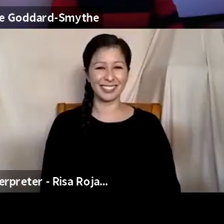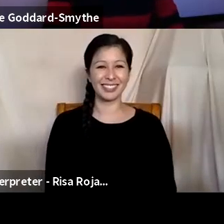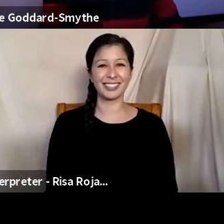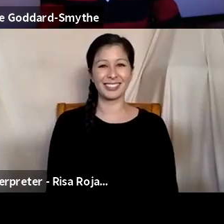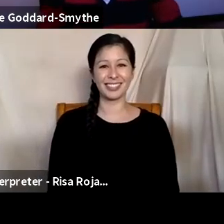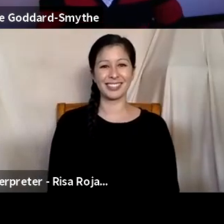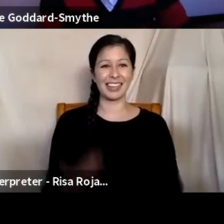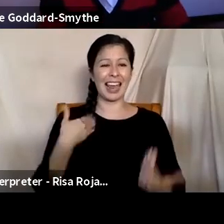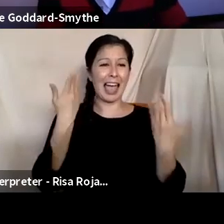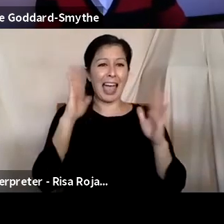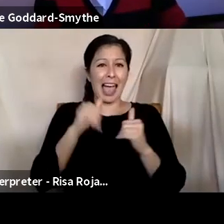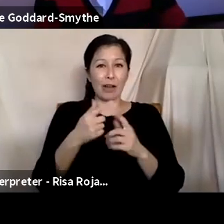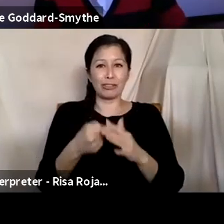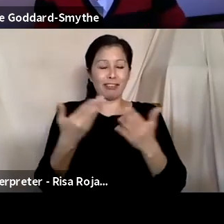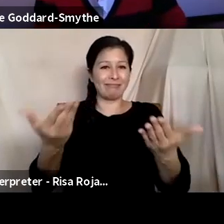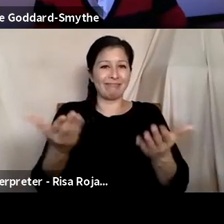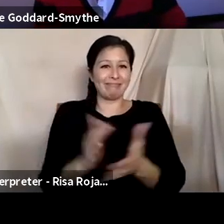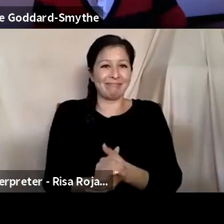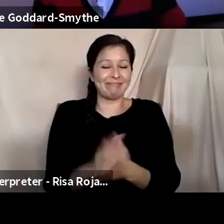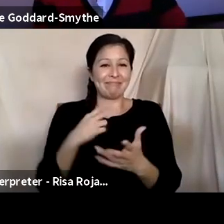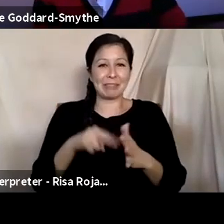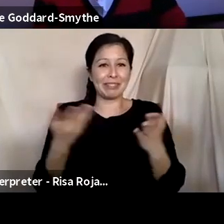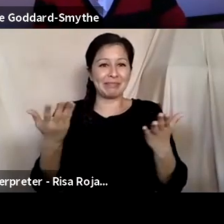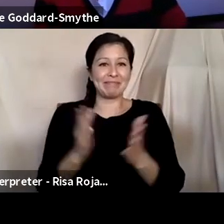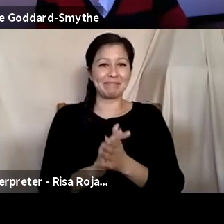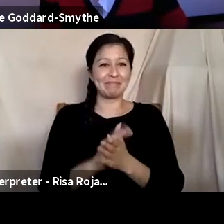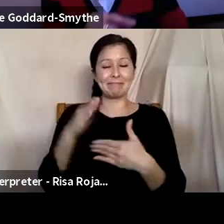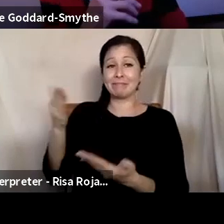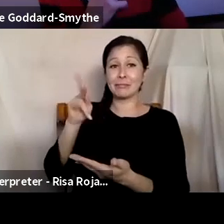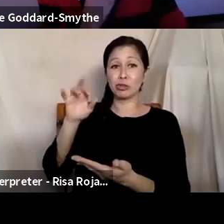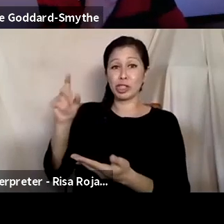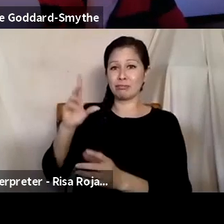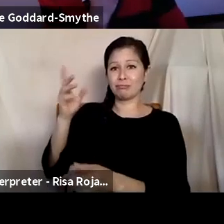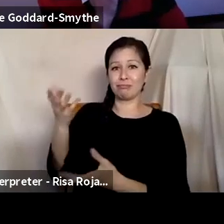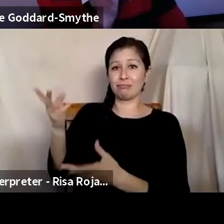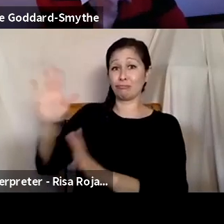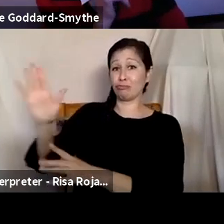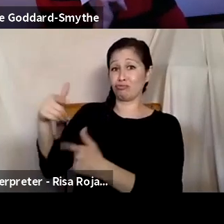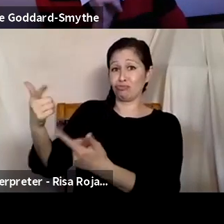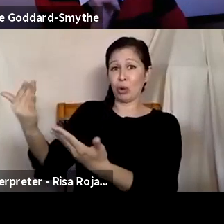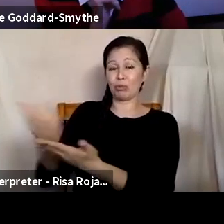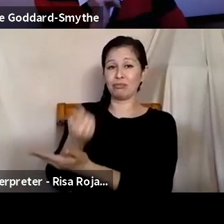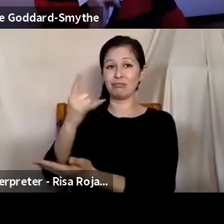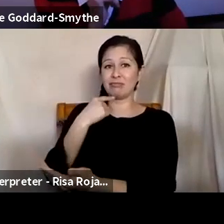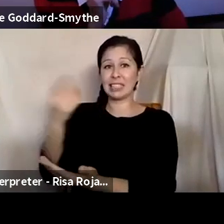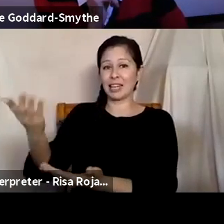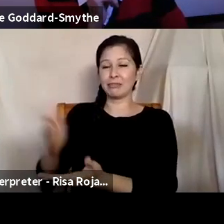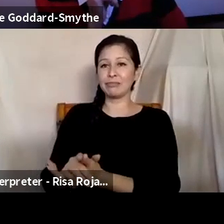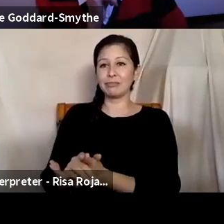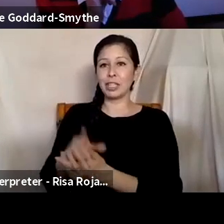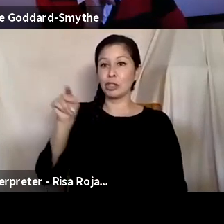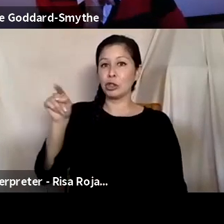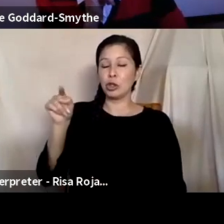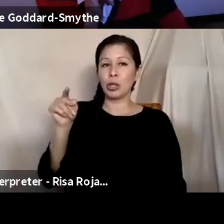I don't even know how to start. I mean, Krisha, I'm going to throw it to you just to say,